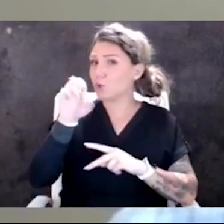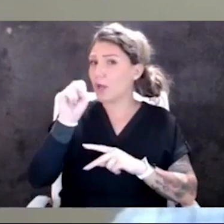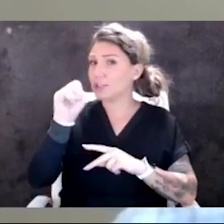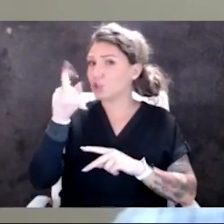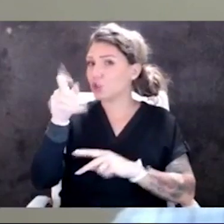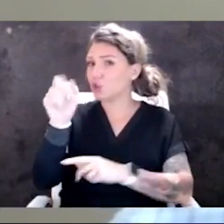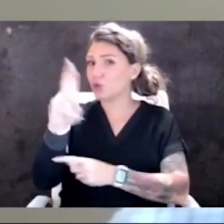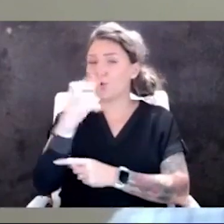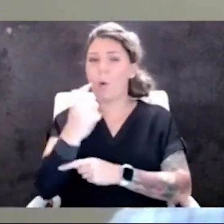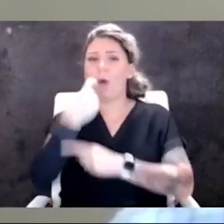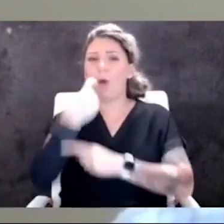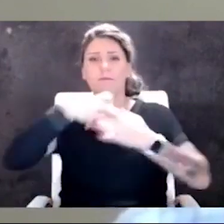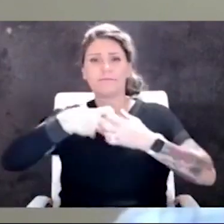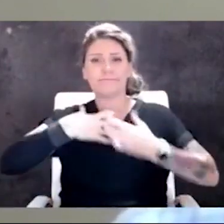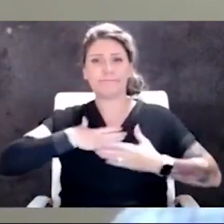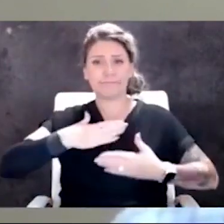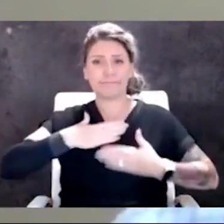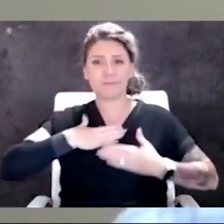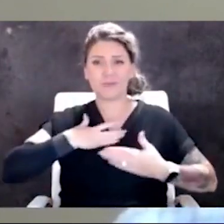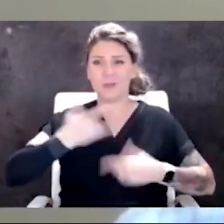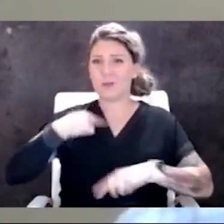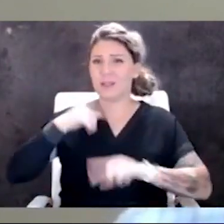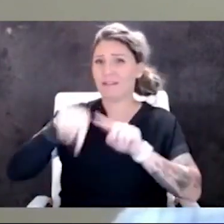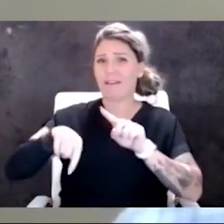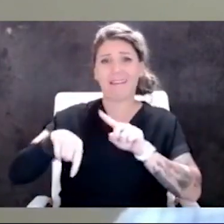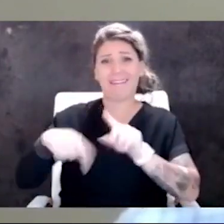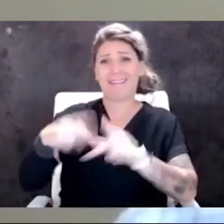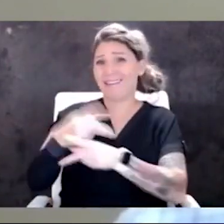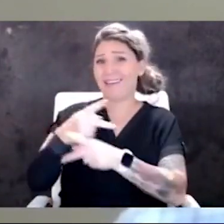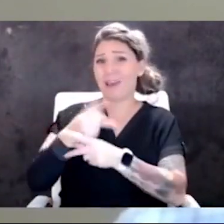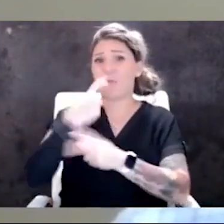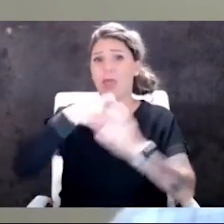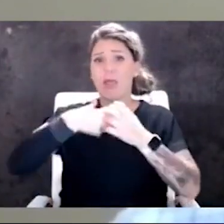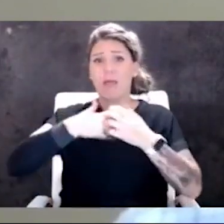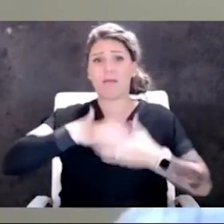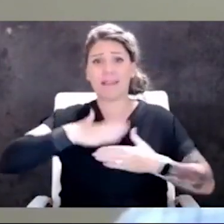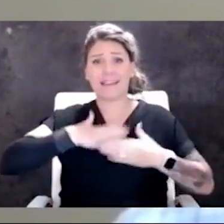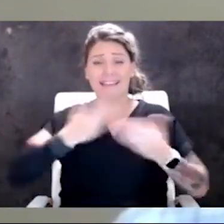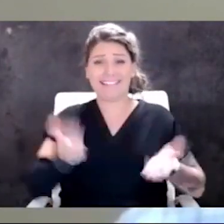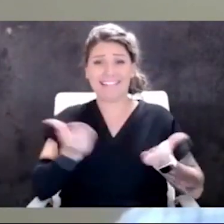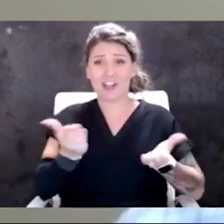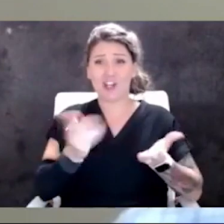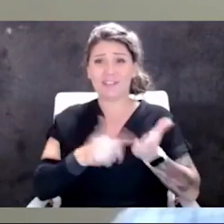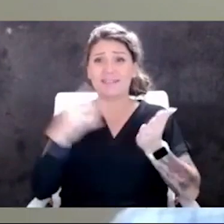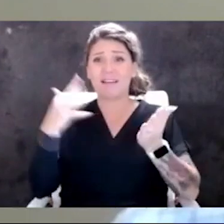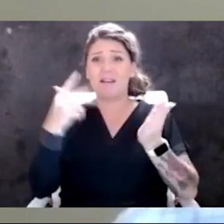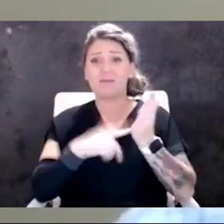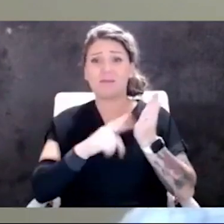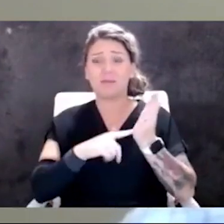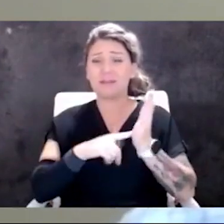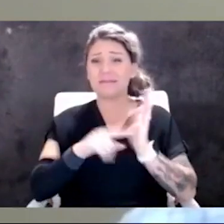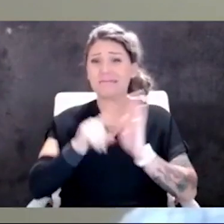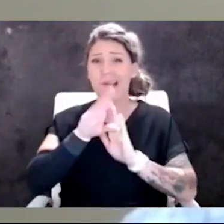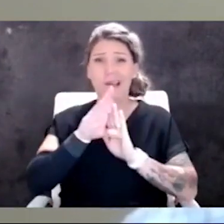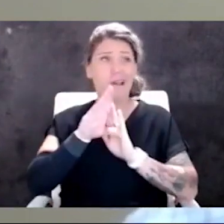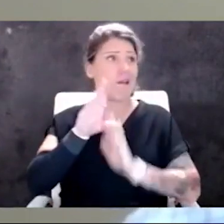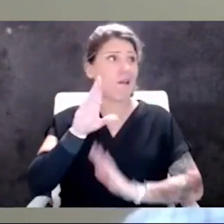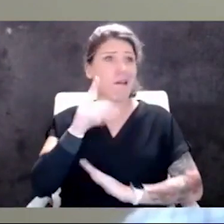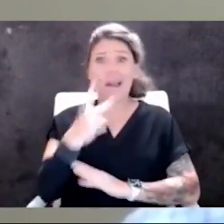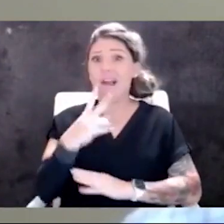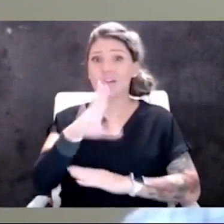keep any intubated patients here at this time. Sometimes they're taking half their shift or more to try